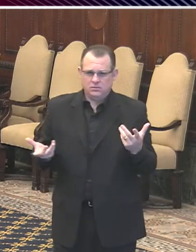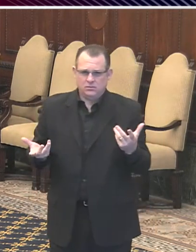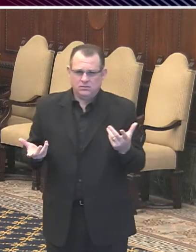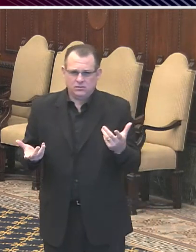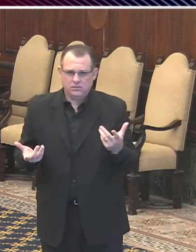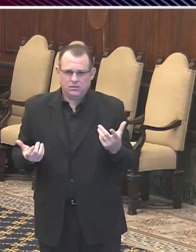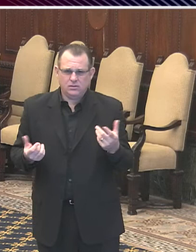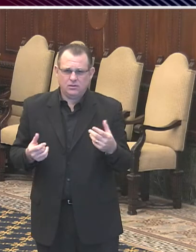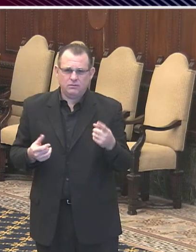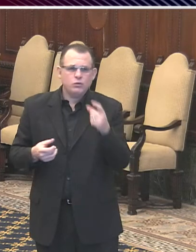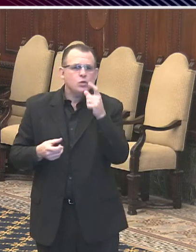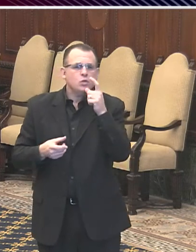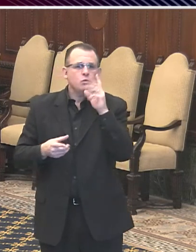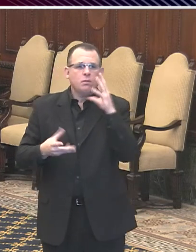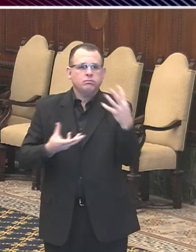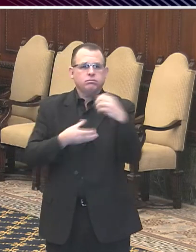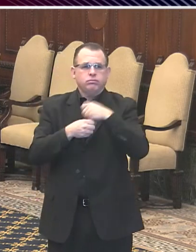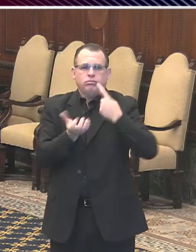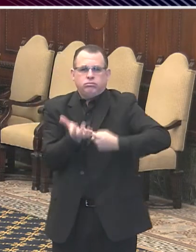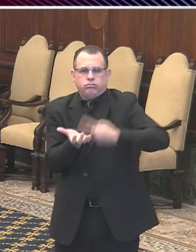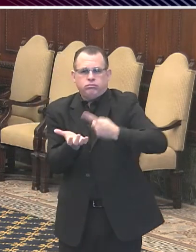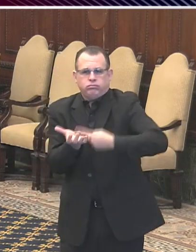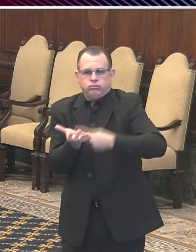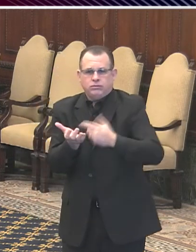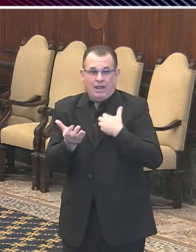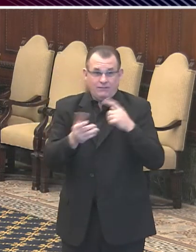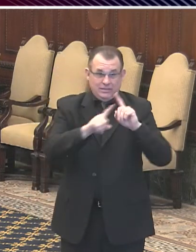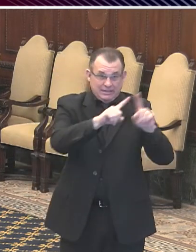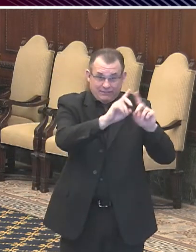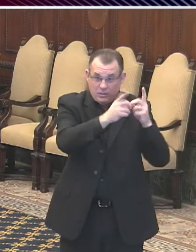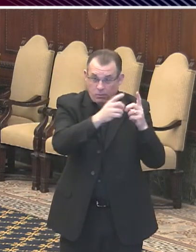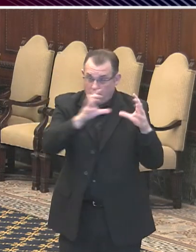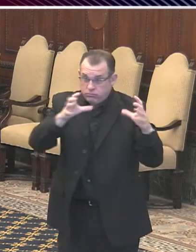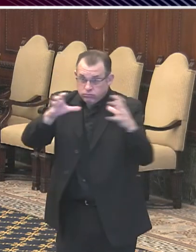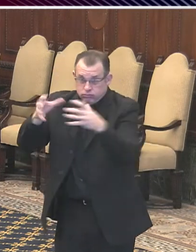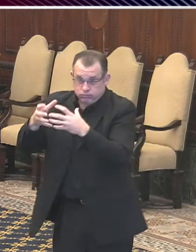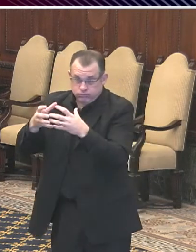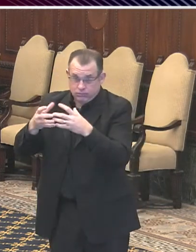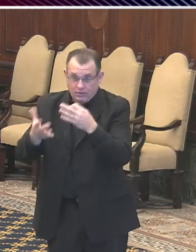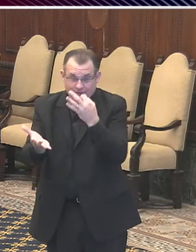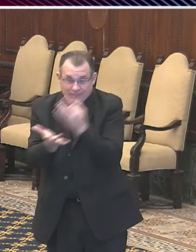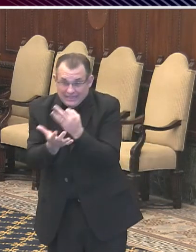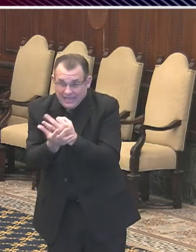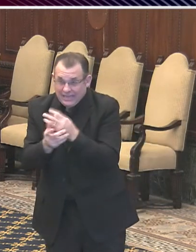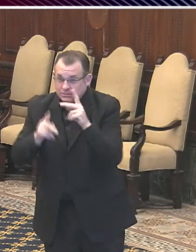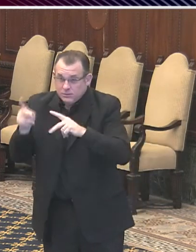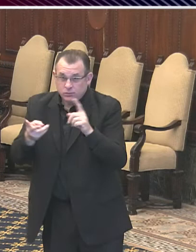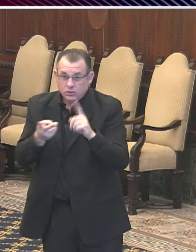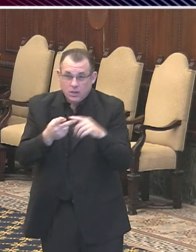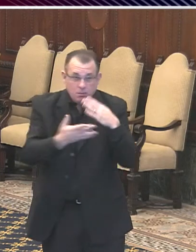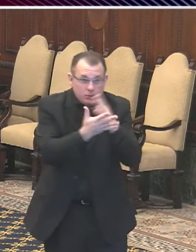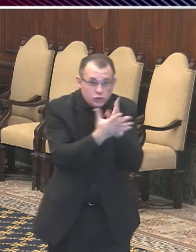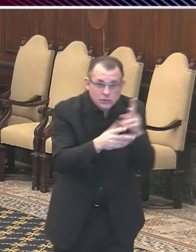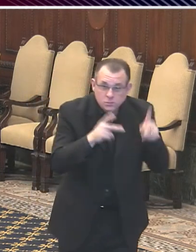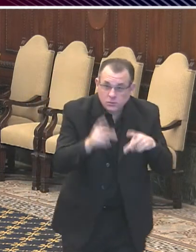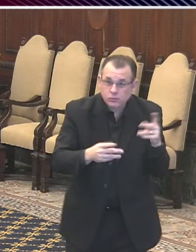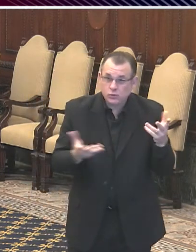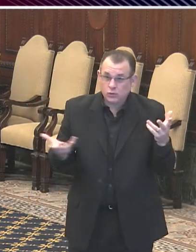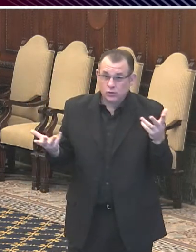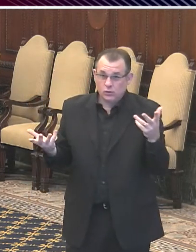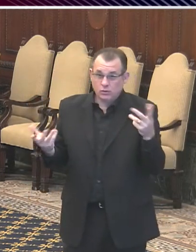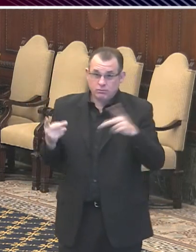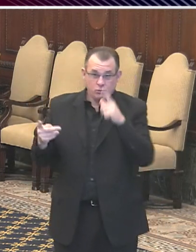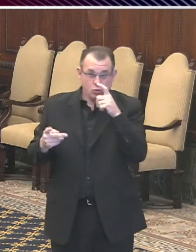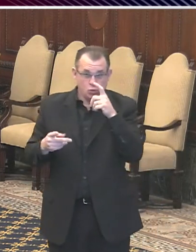the city? Every department in the city, our finance folks, our budget folks, those who advise us on our